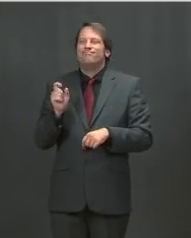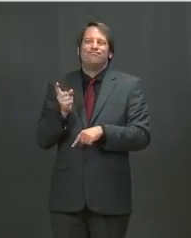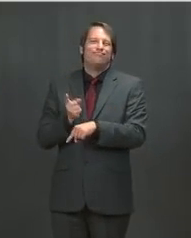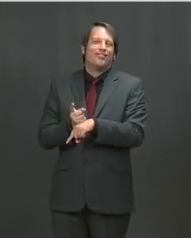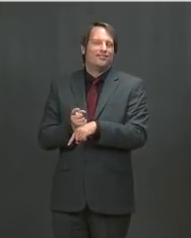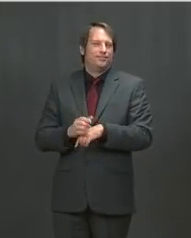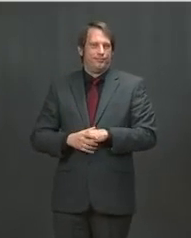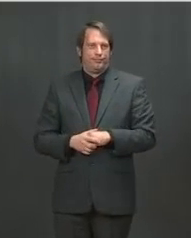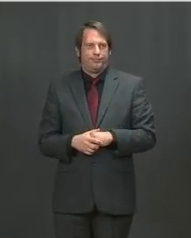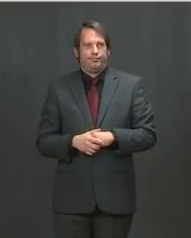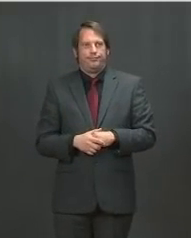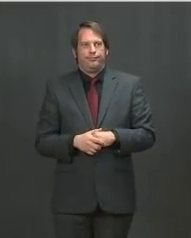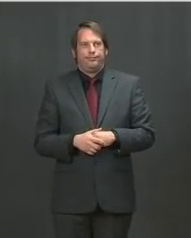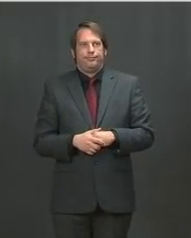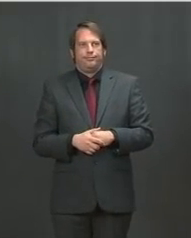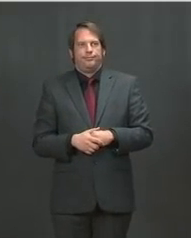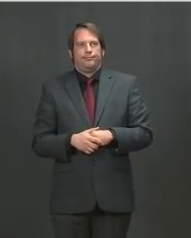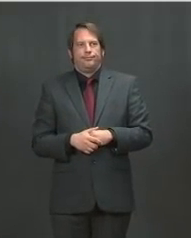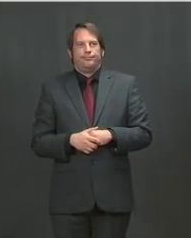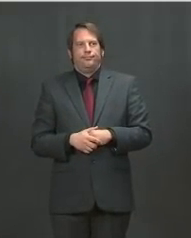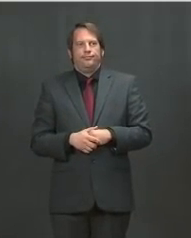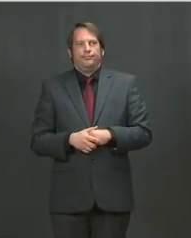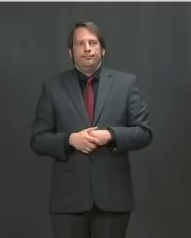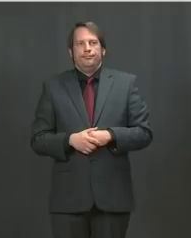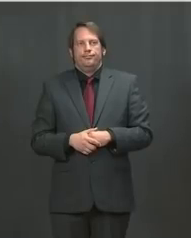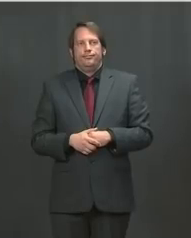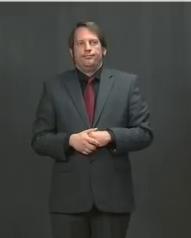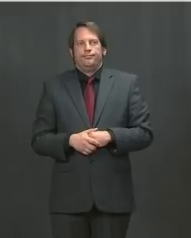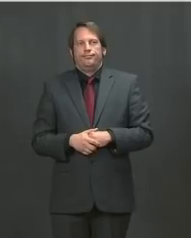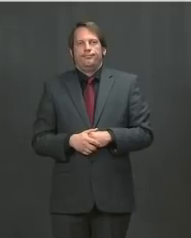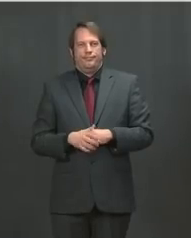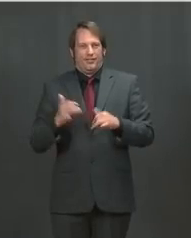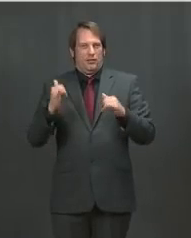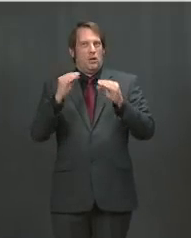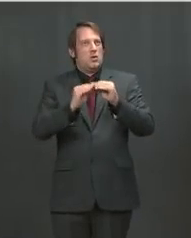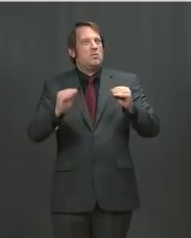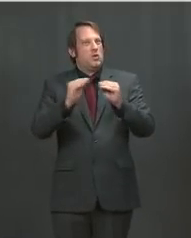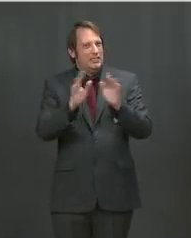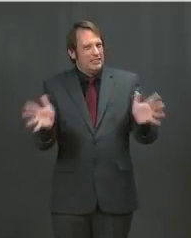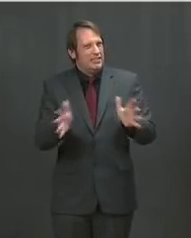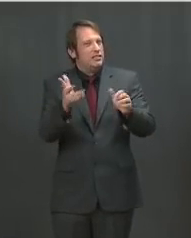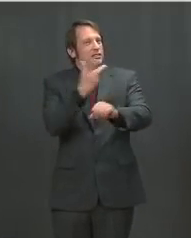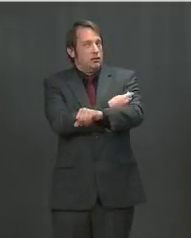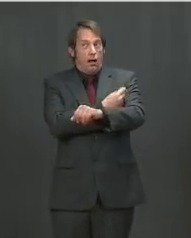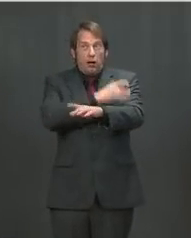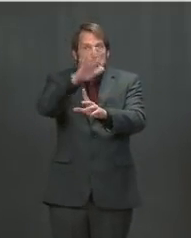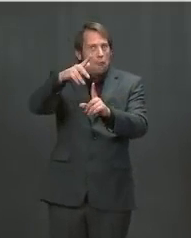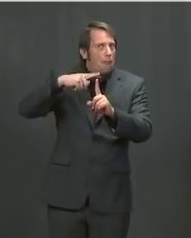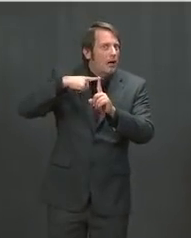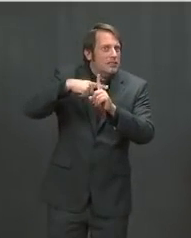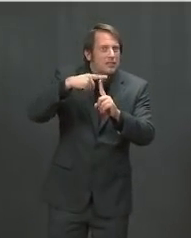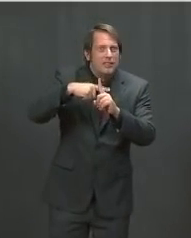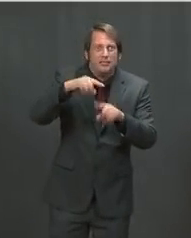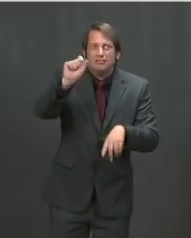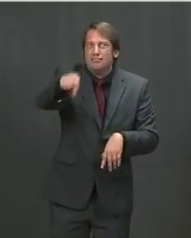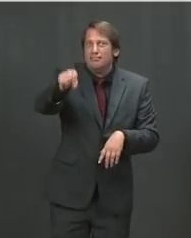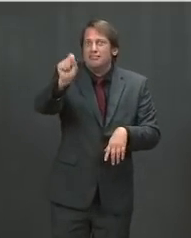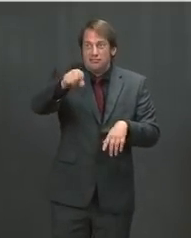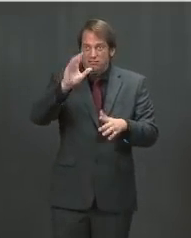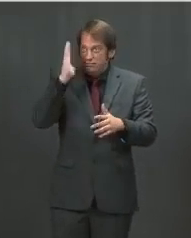more and more people. As we do so, we're seeing really encouraging trends that the vaccination is working. We're